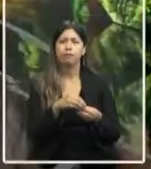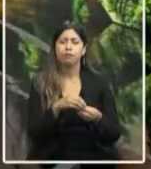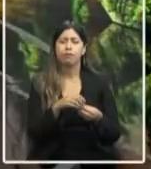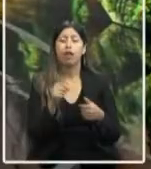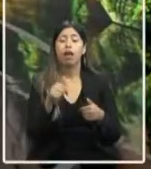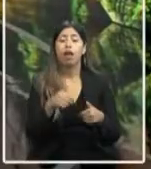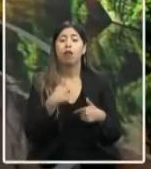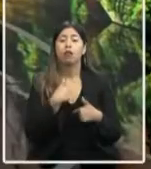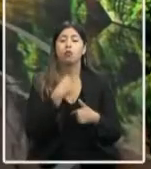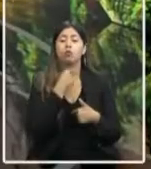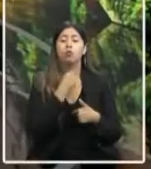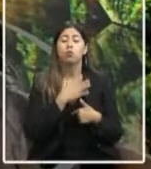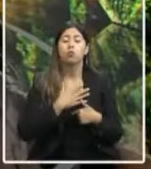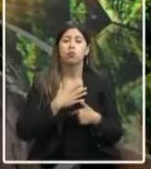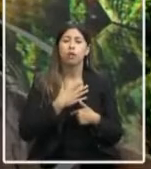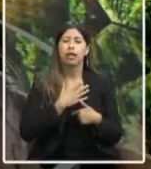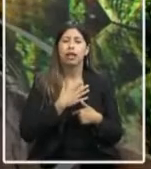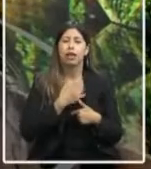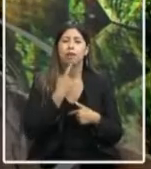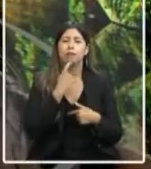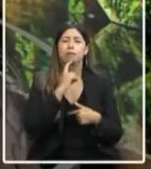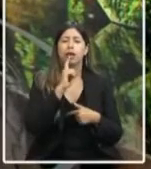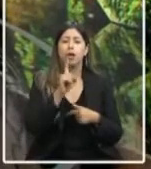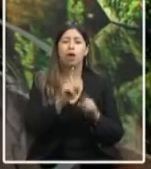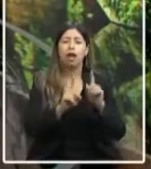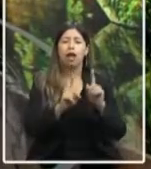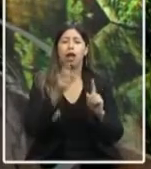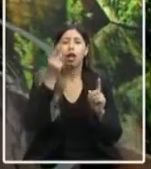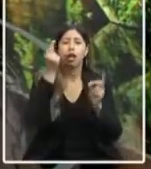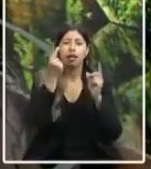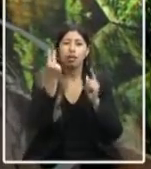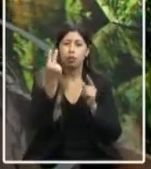that you wrote in your review. One of those is